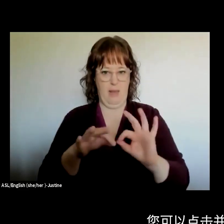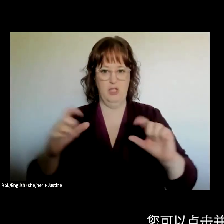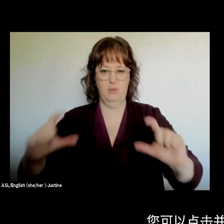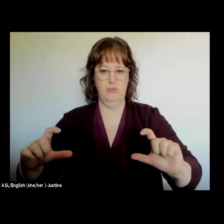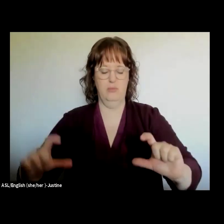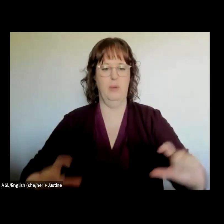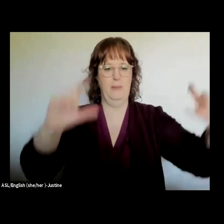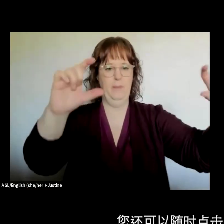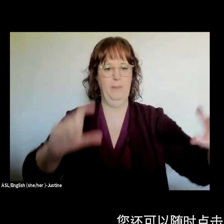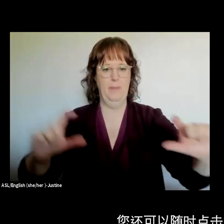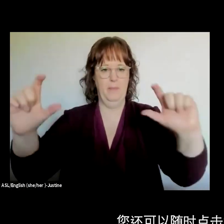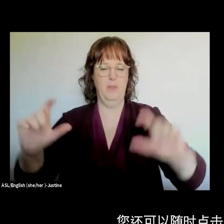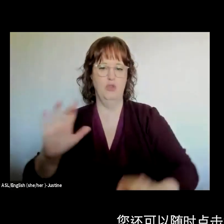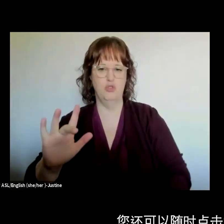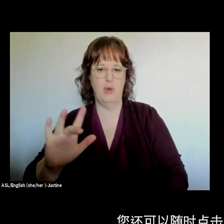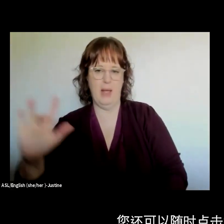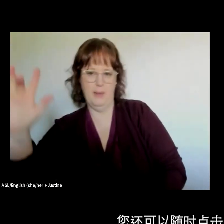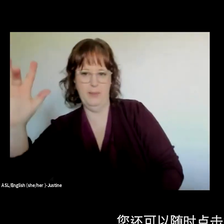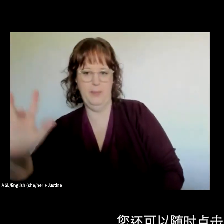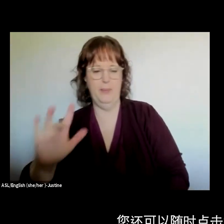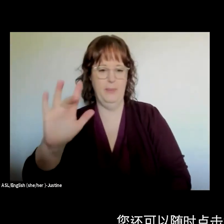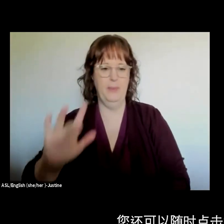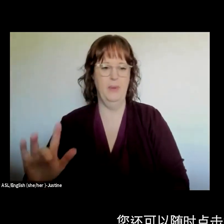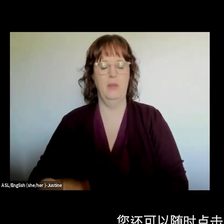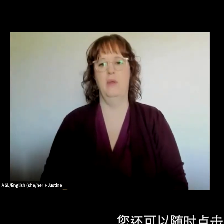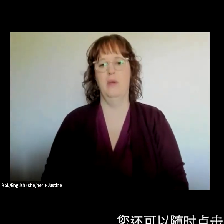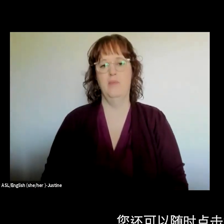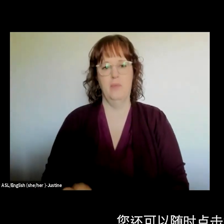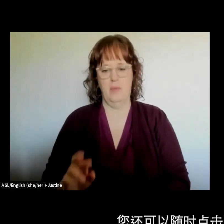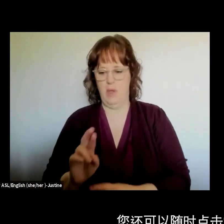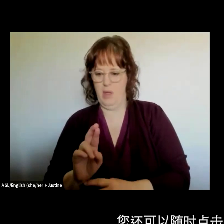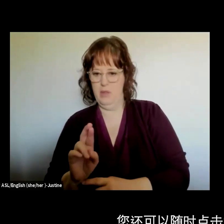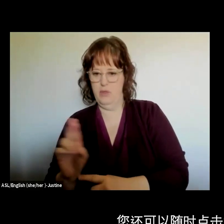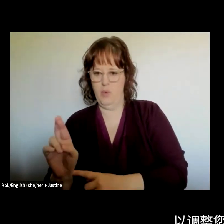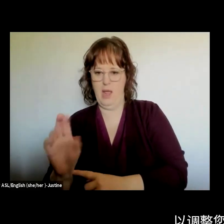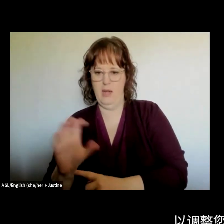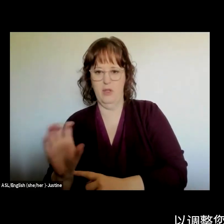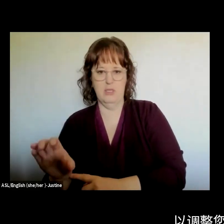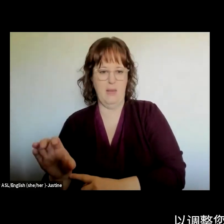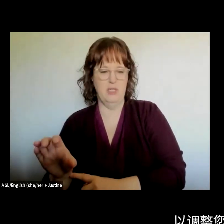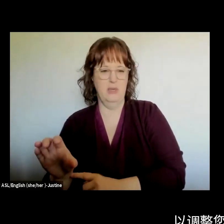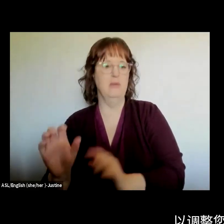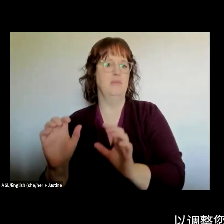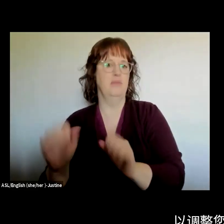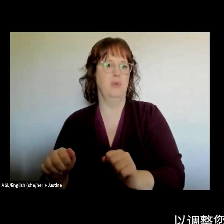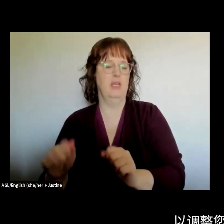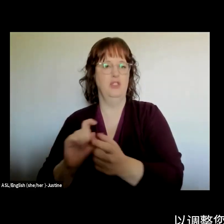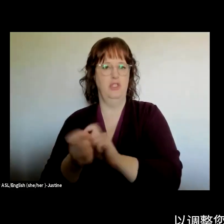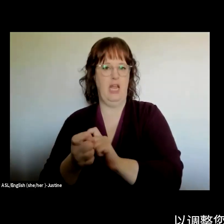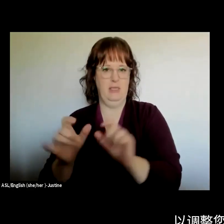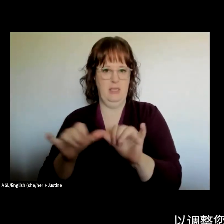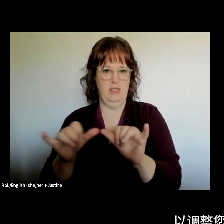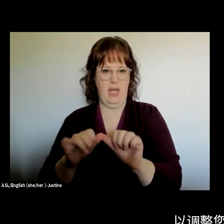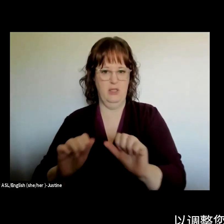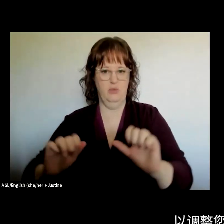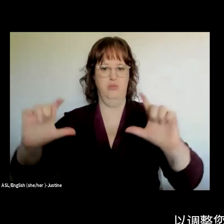screen. You can also click on the small arrow to the right of the closed captions button to adjust your subtitle settings or to open